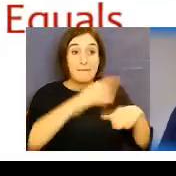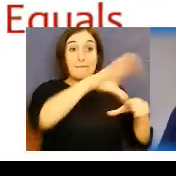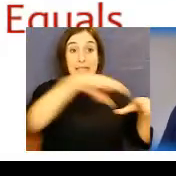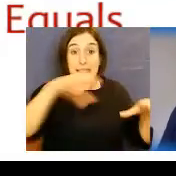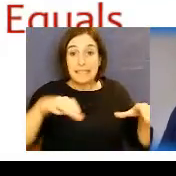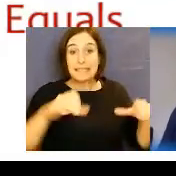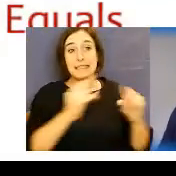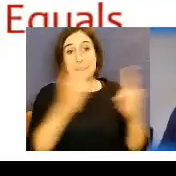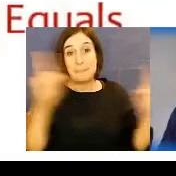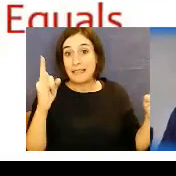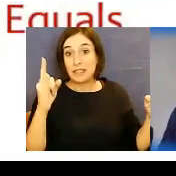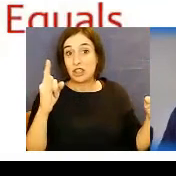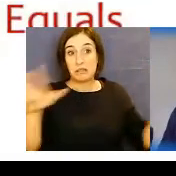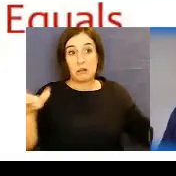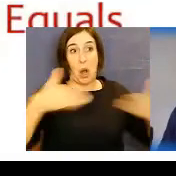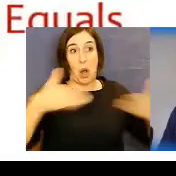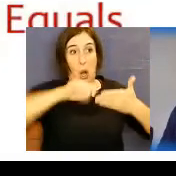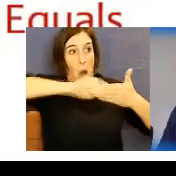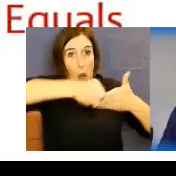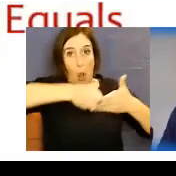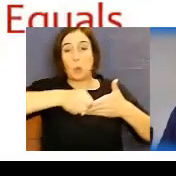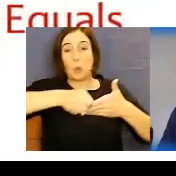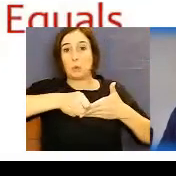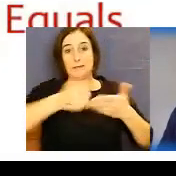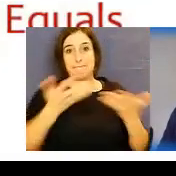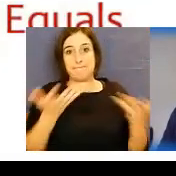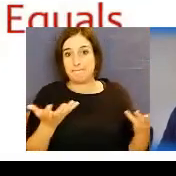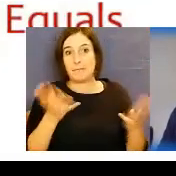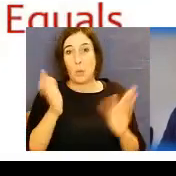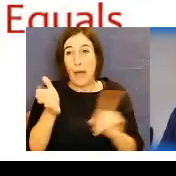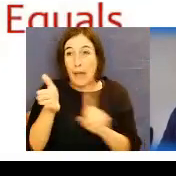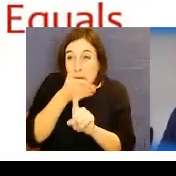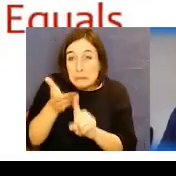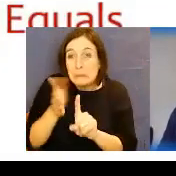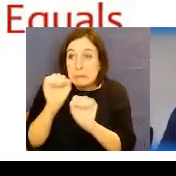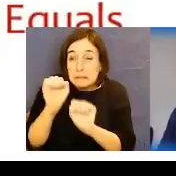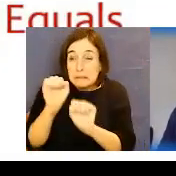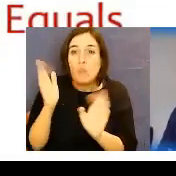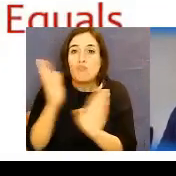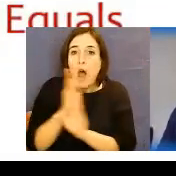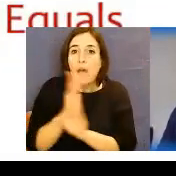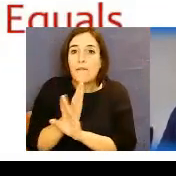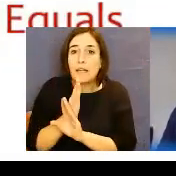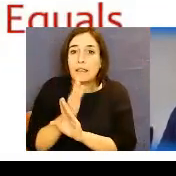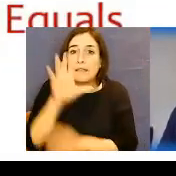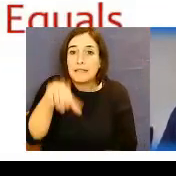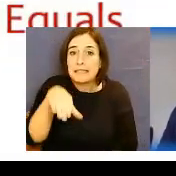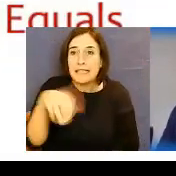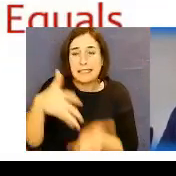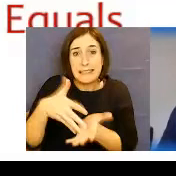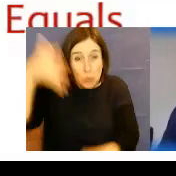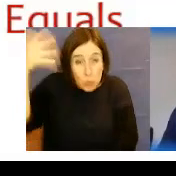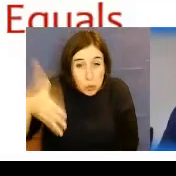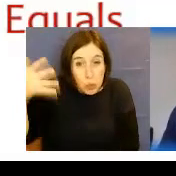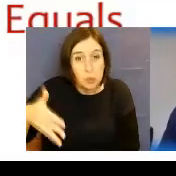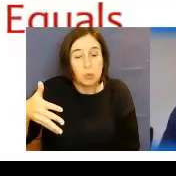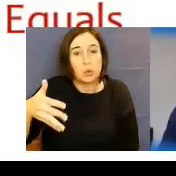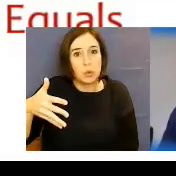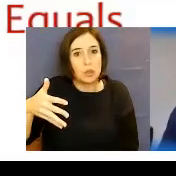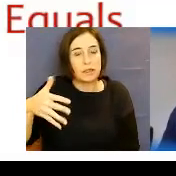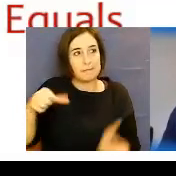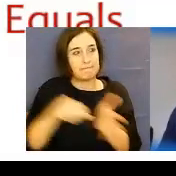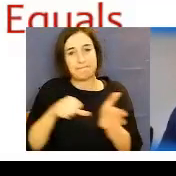closed. We've had to sort of engage with private sector facilities where the prices have been extortionate. So we're really facing